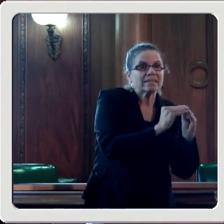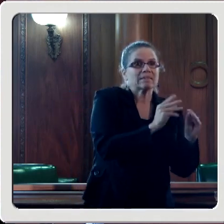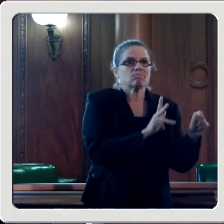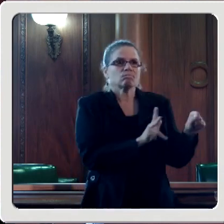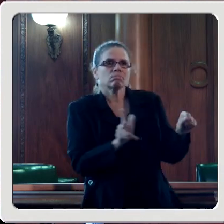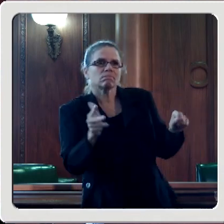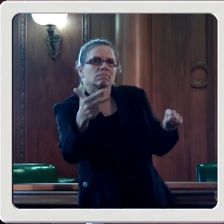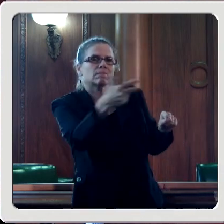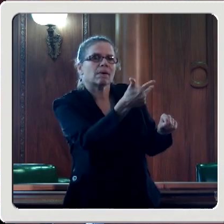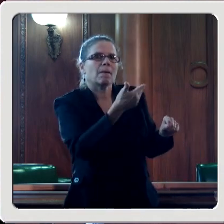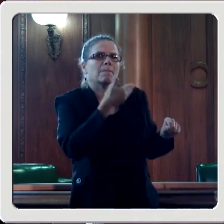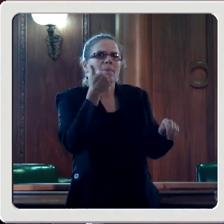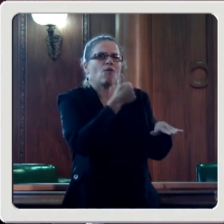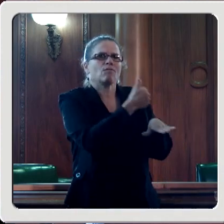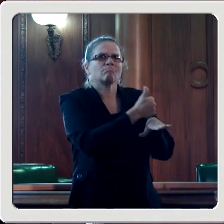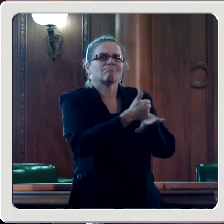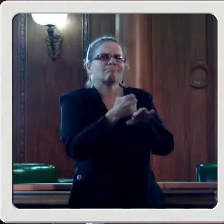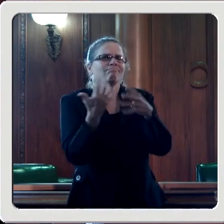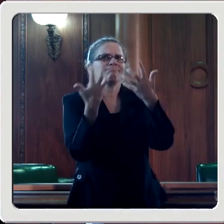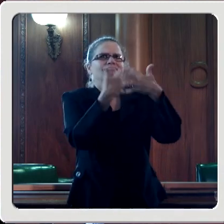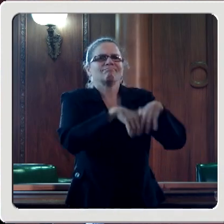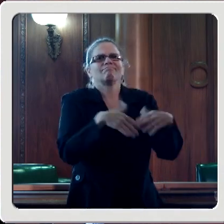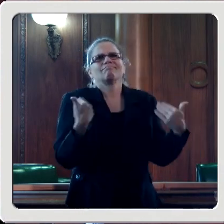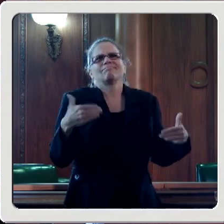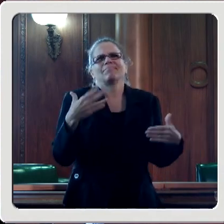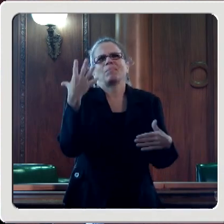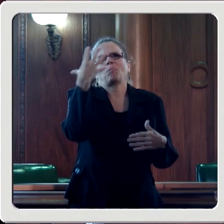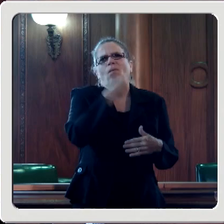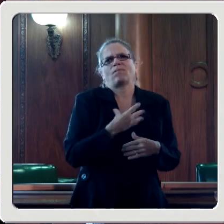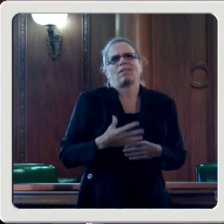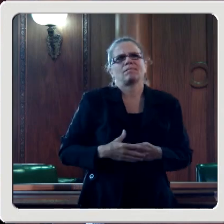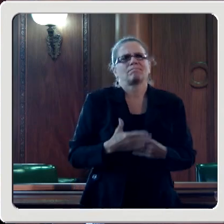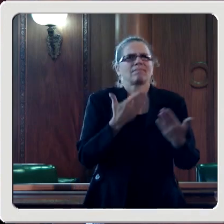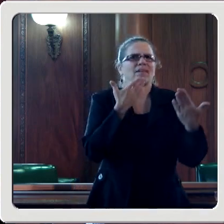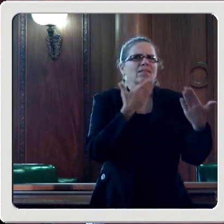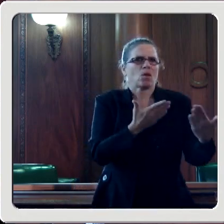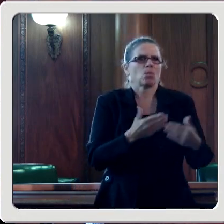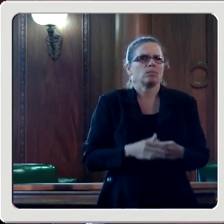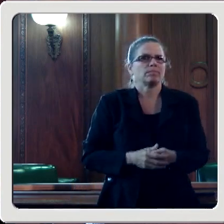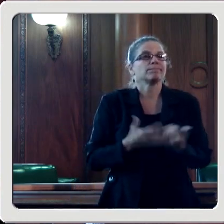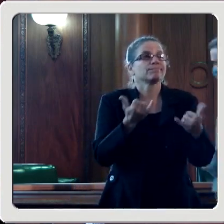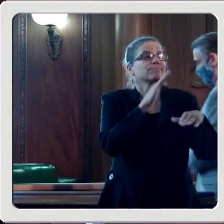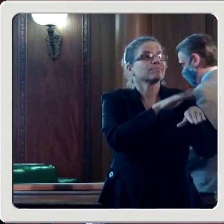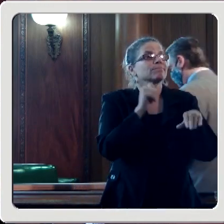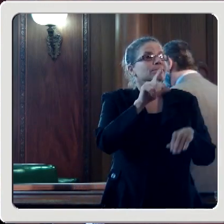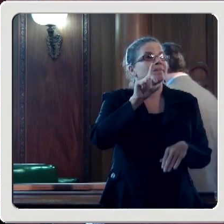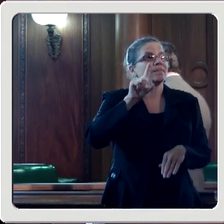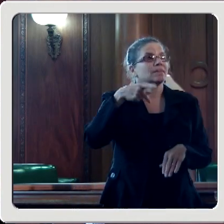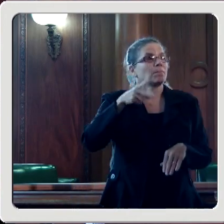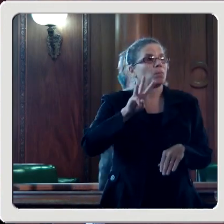Without further ado, the Director of the Department of Public Works, Chris Signoli.